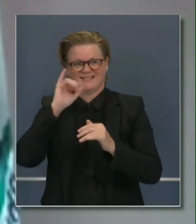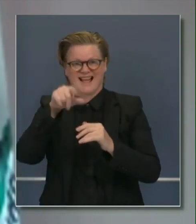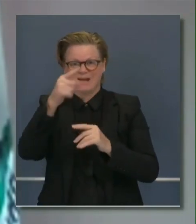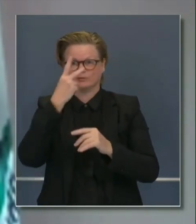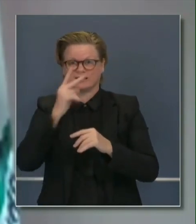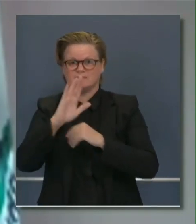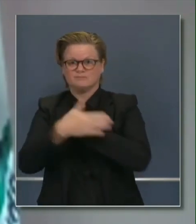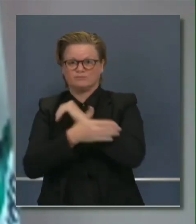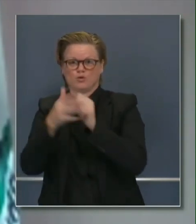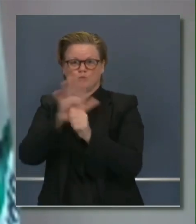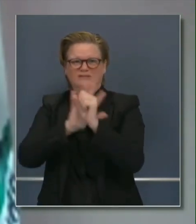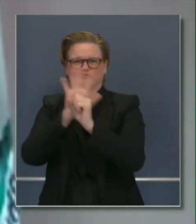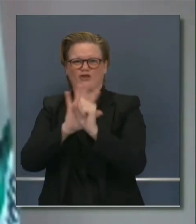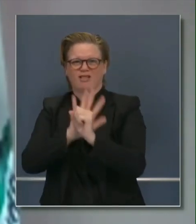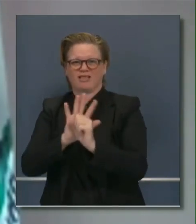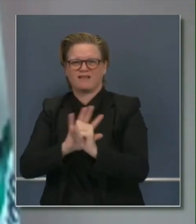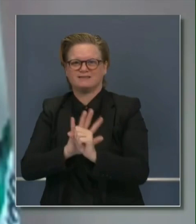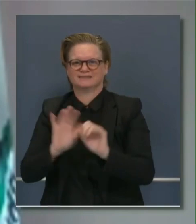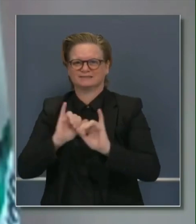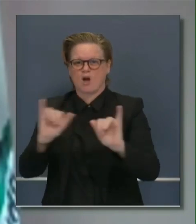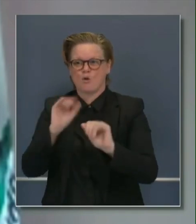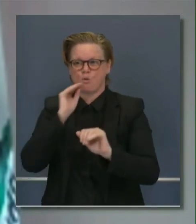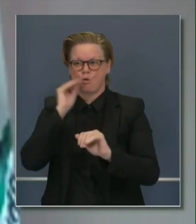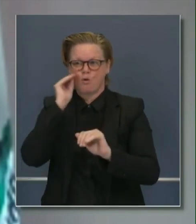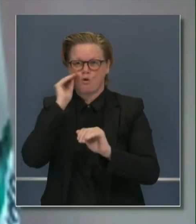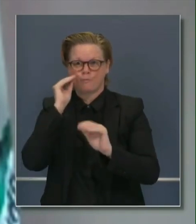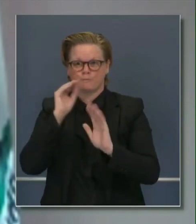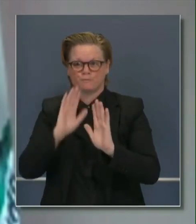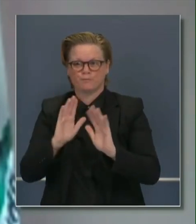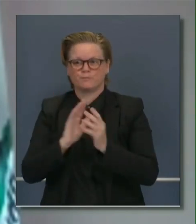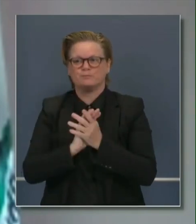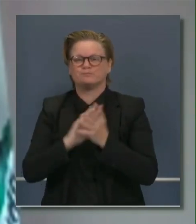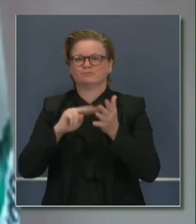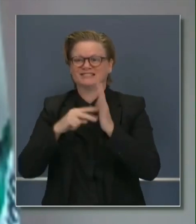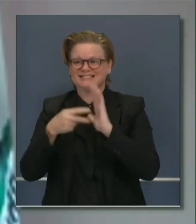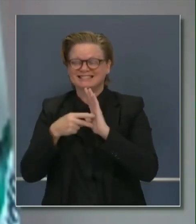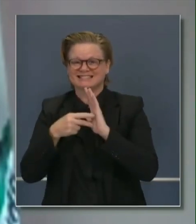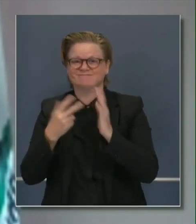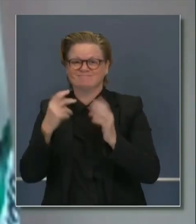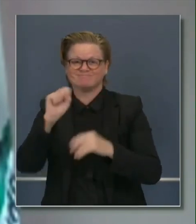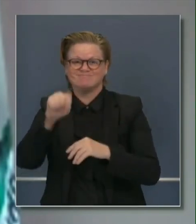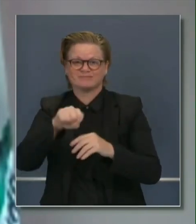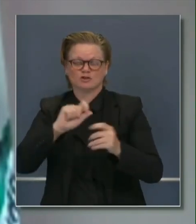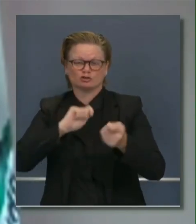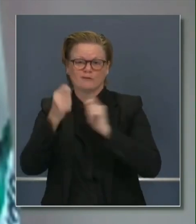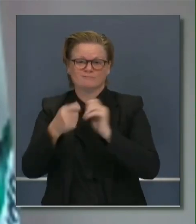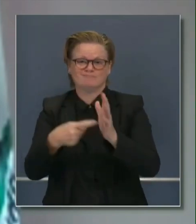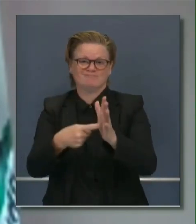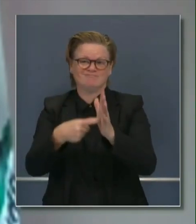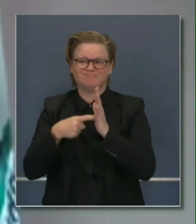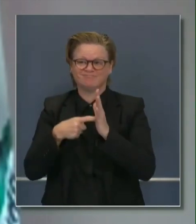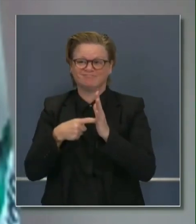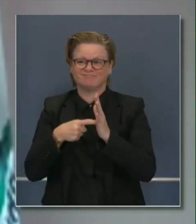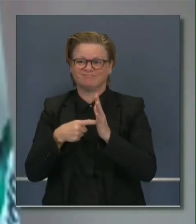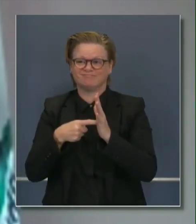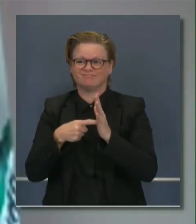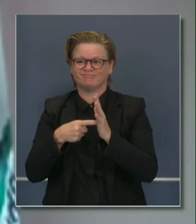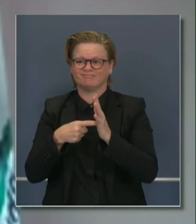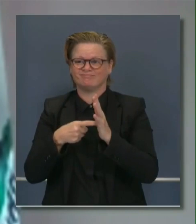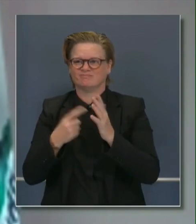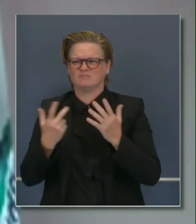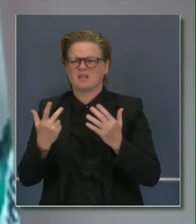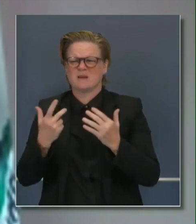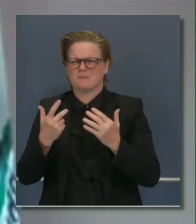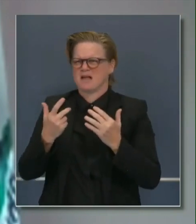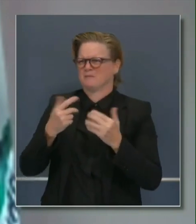moves to not just an advisory, but something that we're really requiring people to do. I know people will say, well, how can you enforce that?